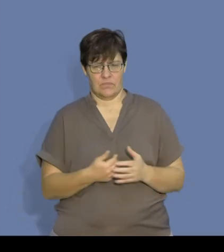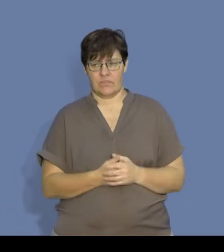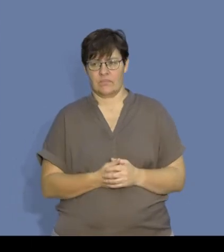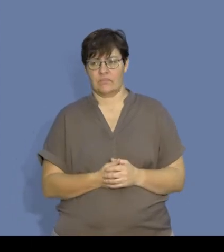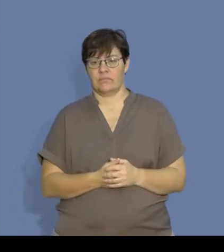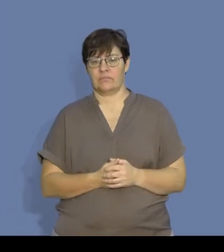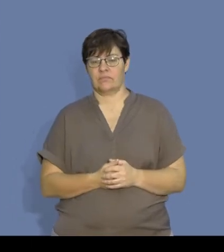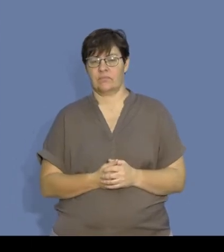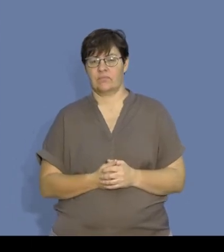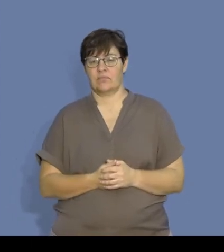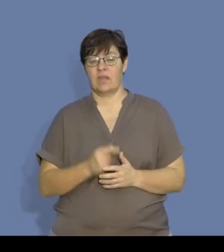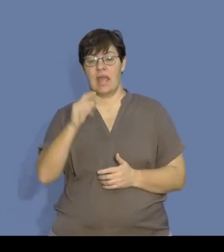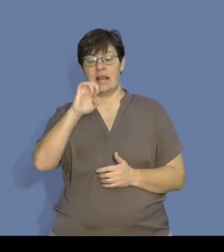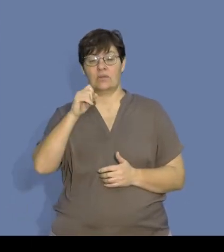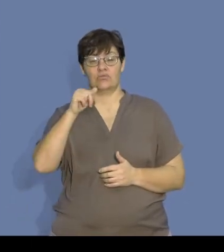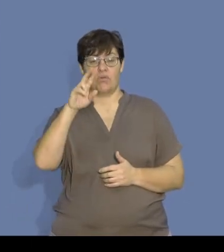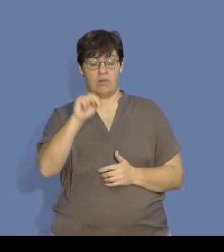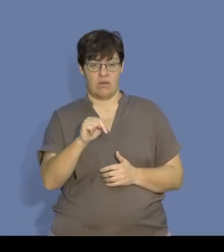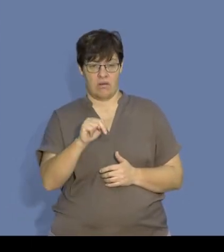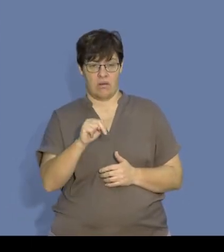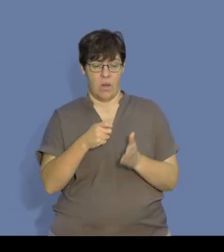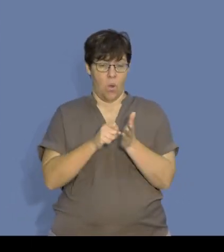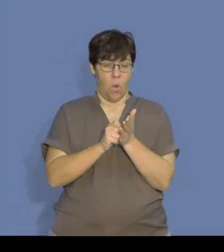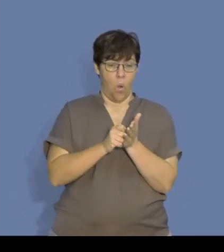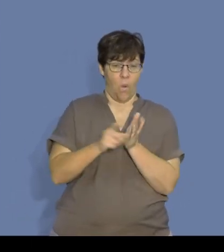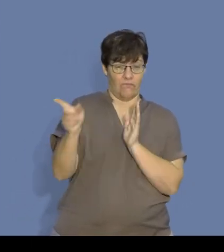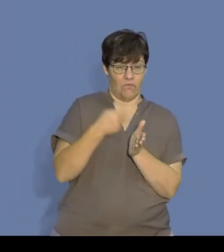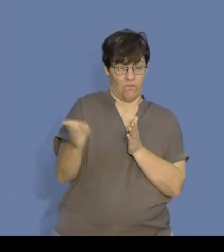when electrons get ejected,